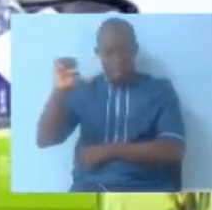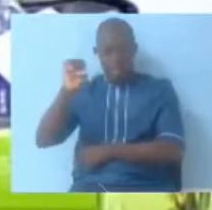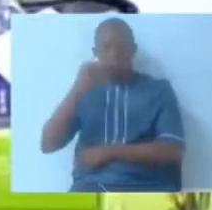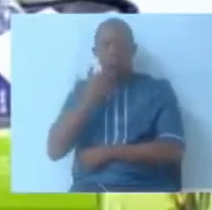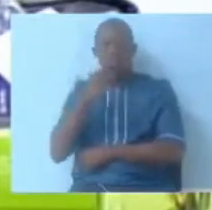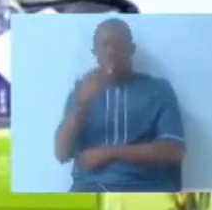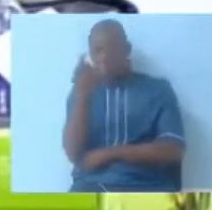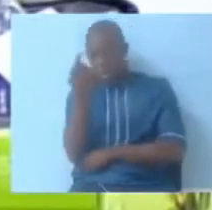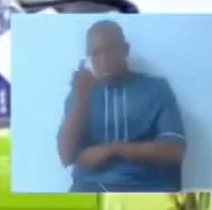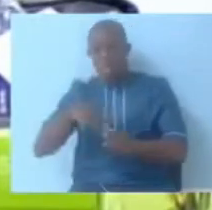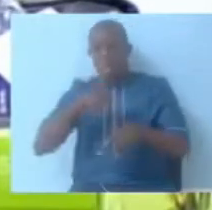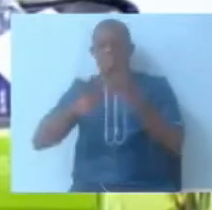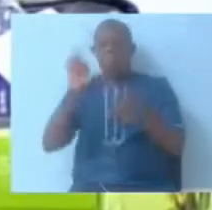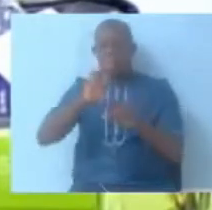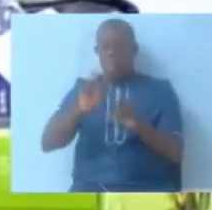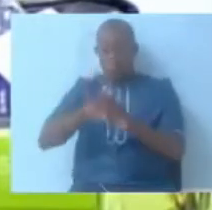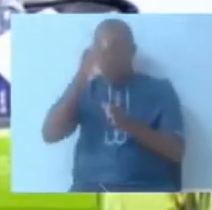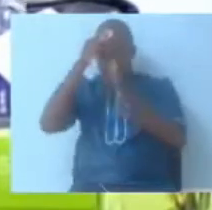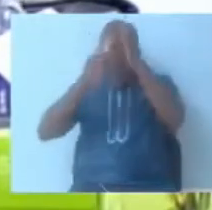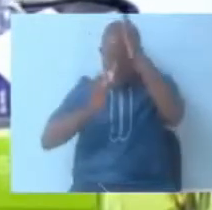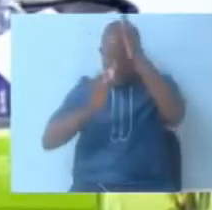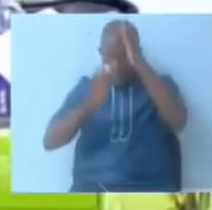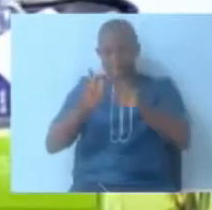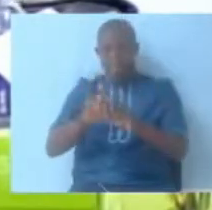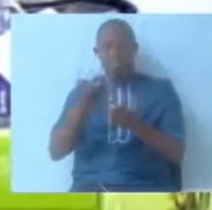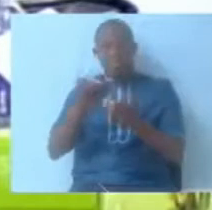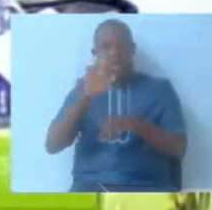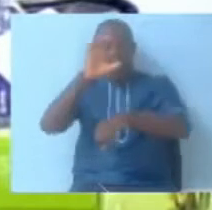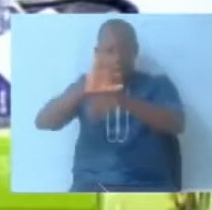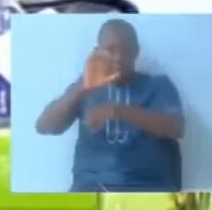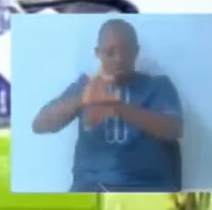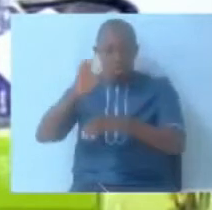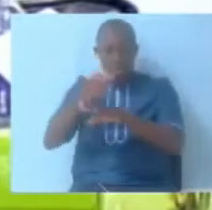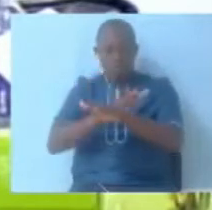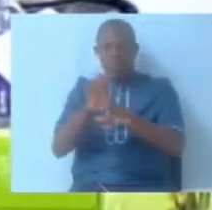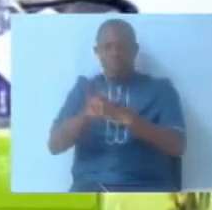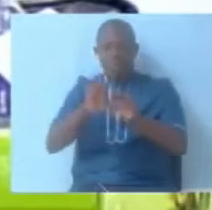And that is the Armed Forces Provisional Ruling Council Establishment Decree.